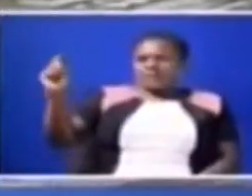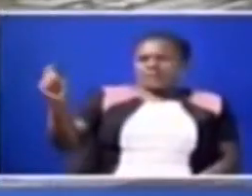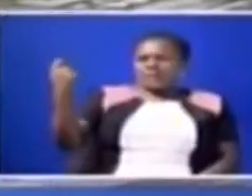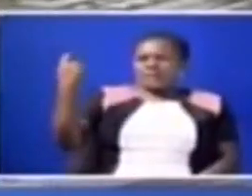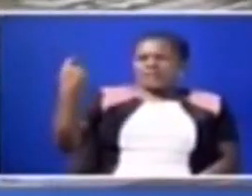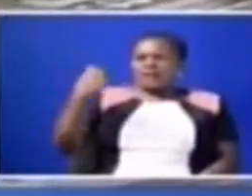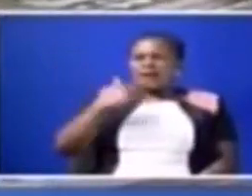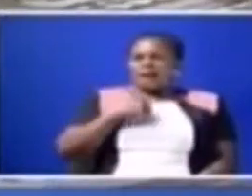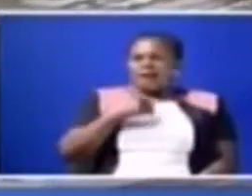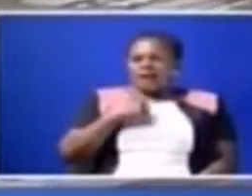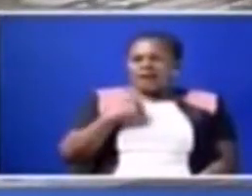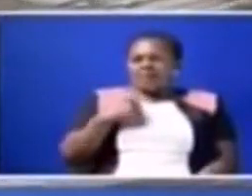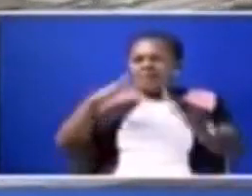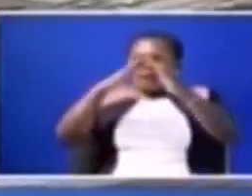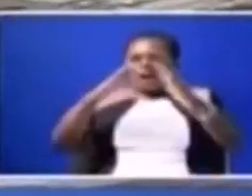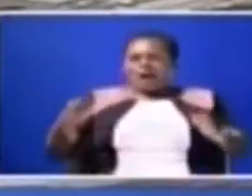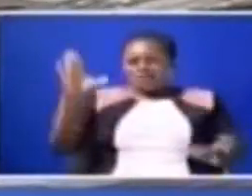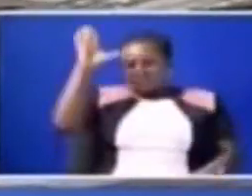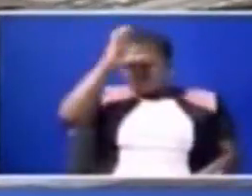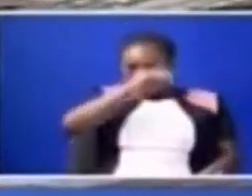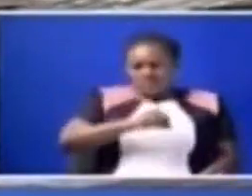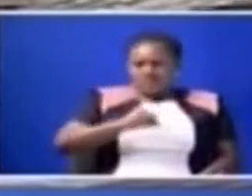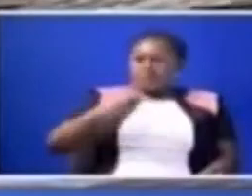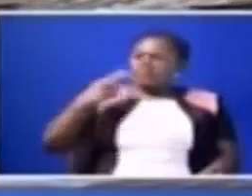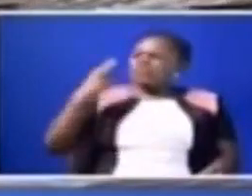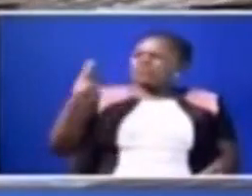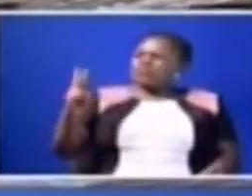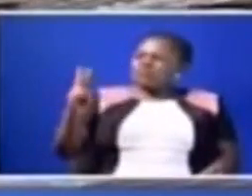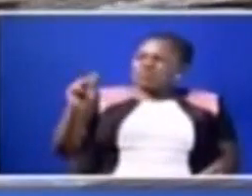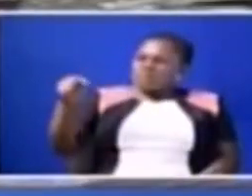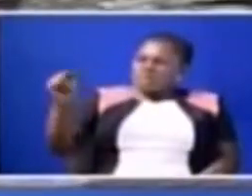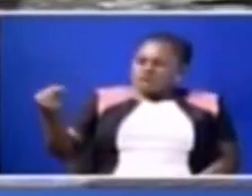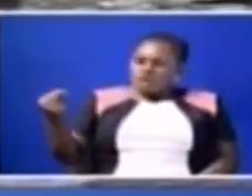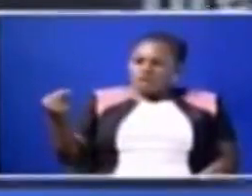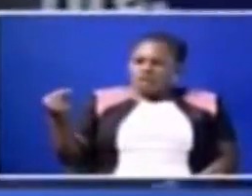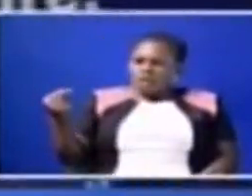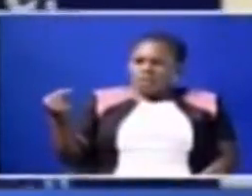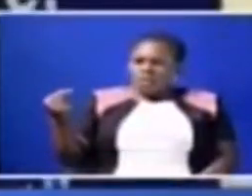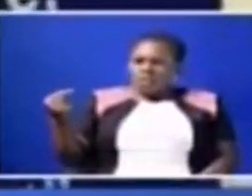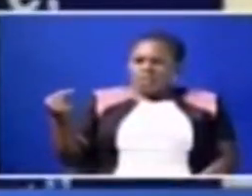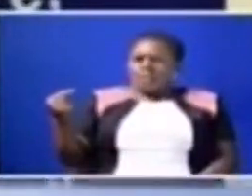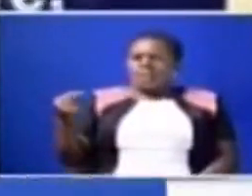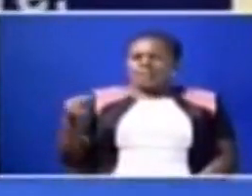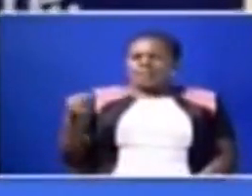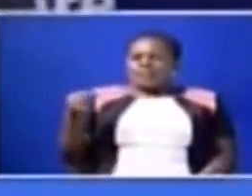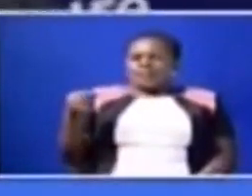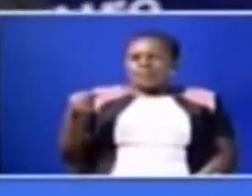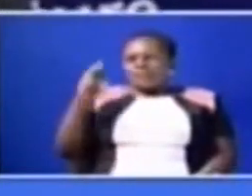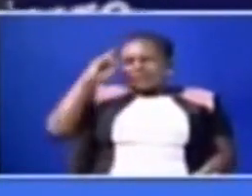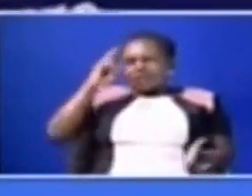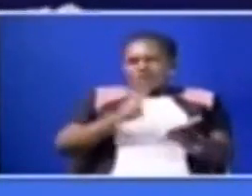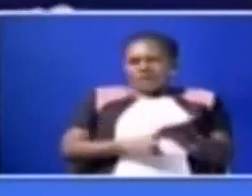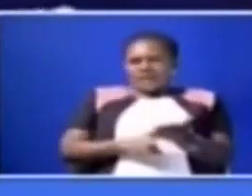faces a cumulative housing deficit of at least 2 million housing units. We identified not less